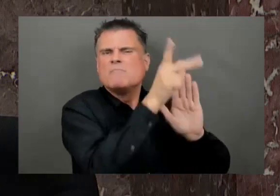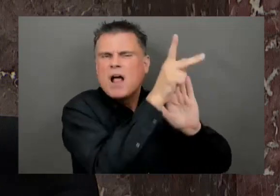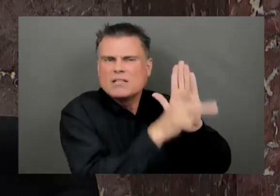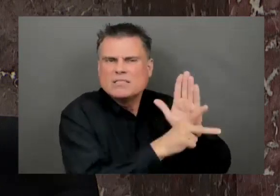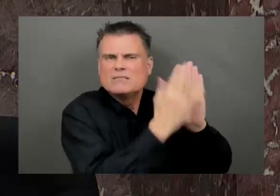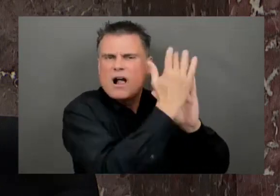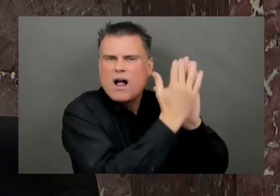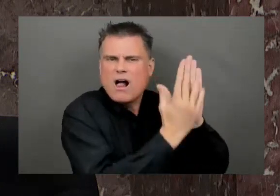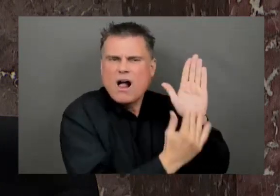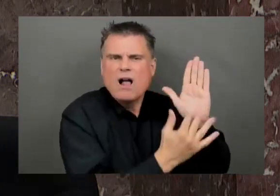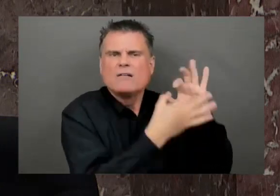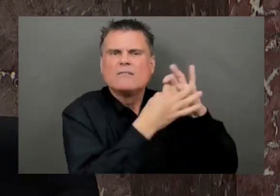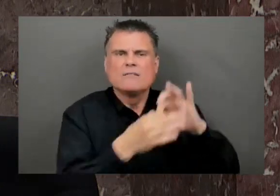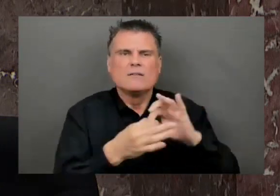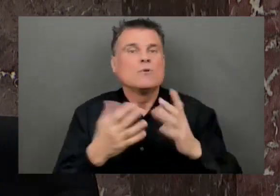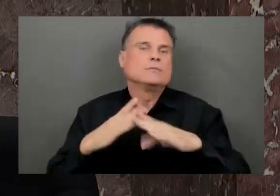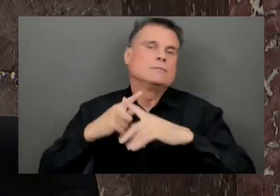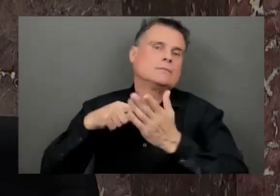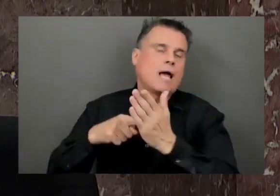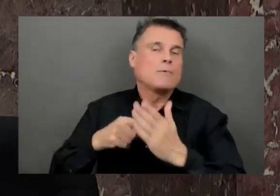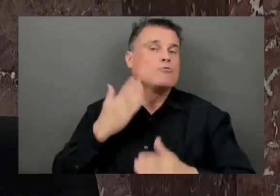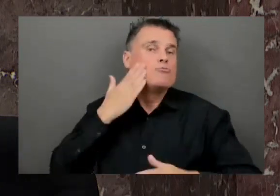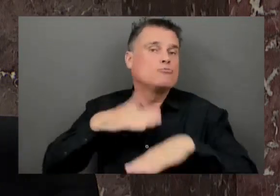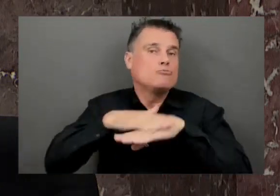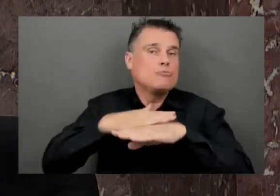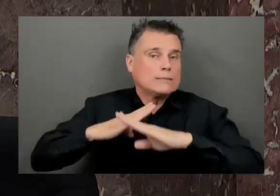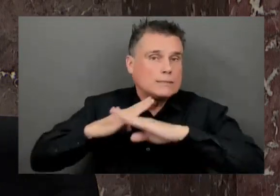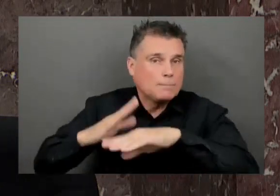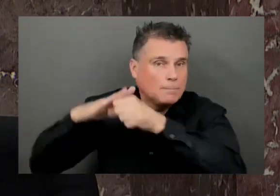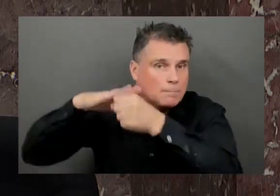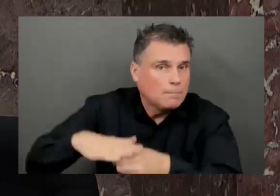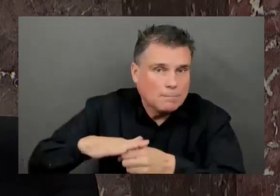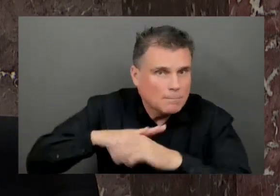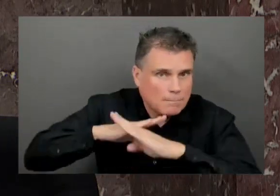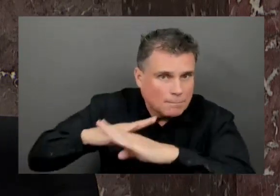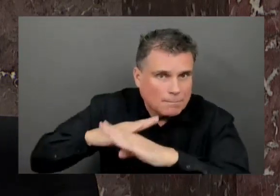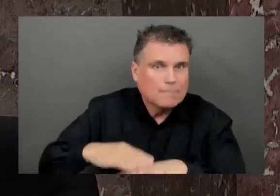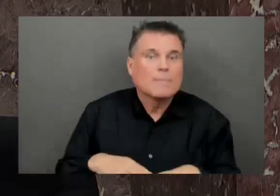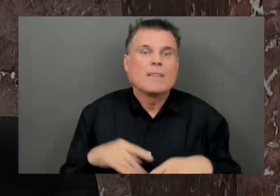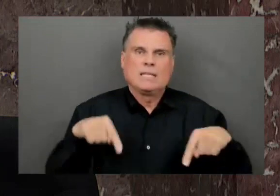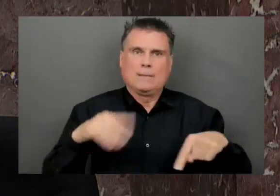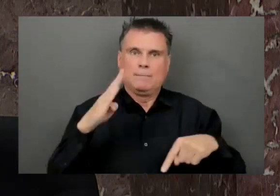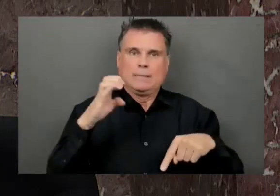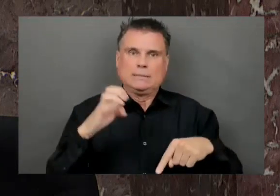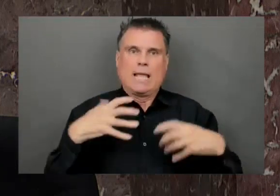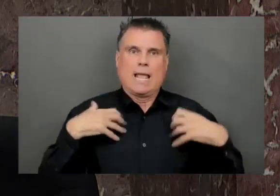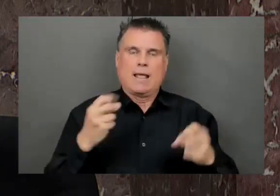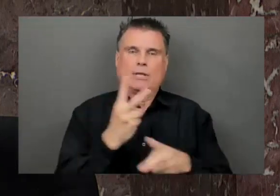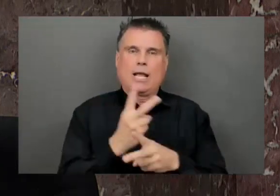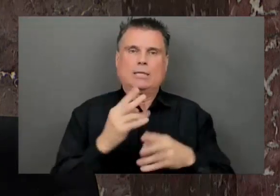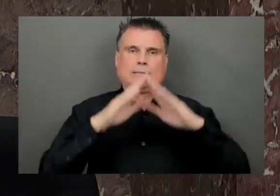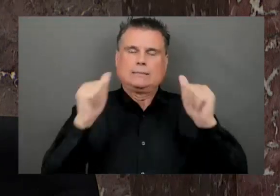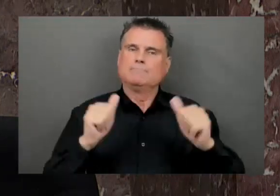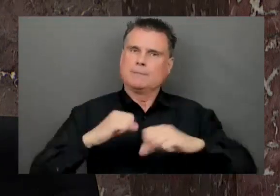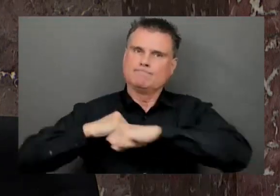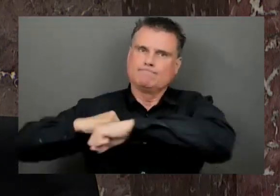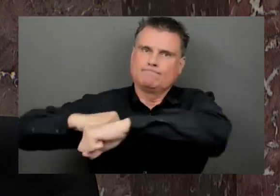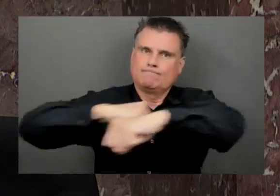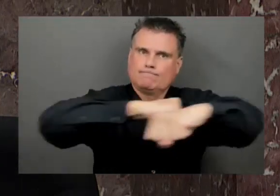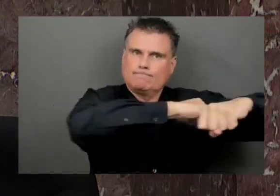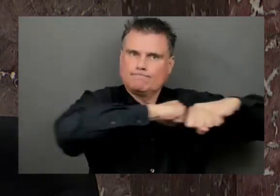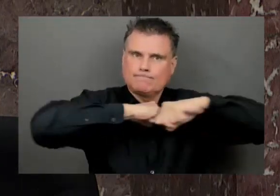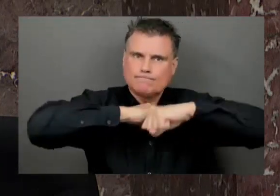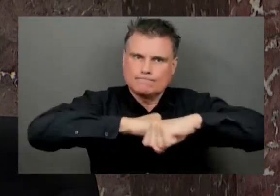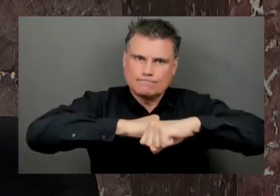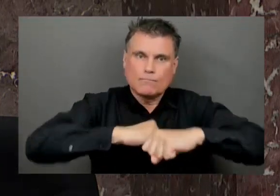in BC healthcare. In line with the BC Health Human Resources Strategy, our government remains dedicated